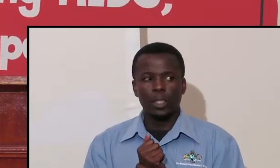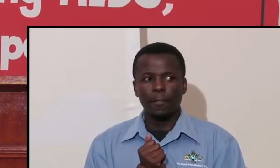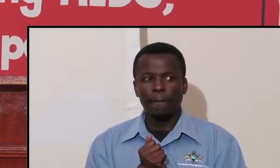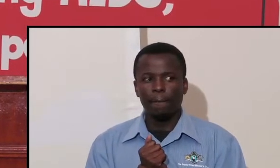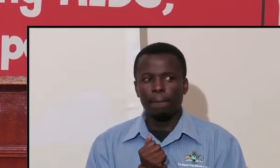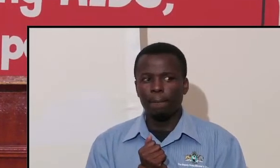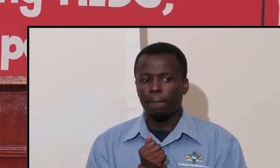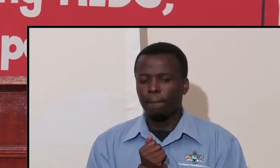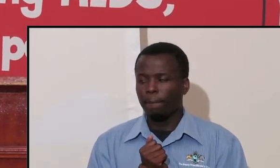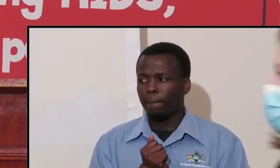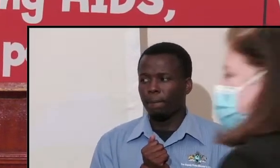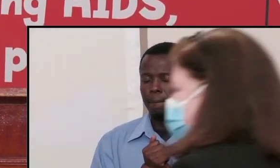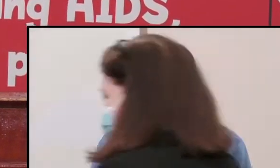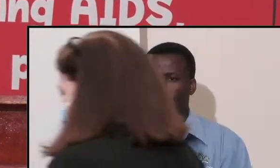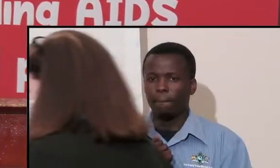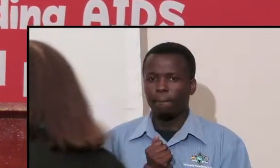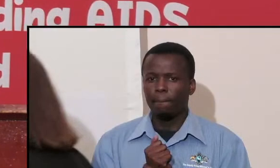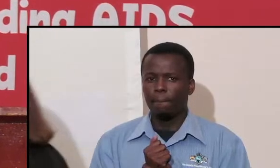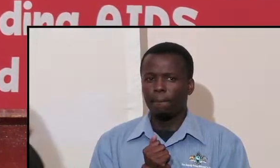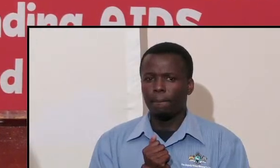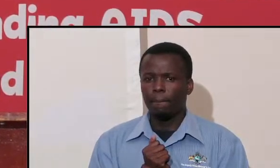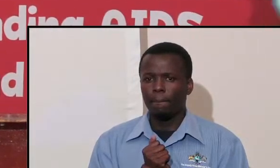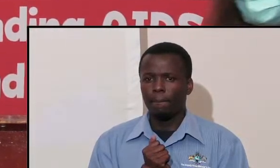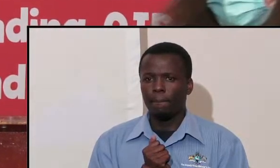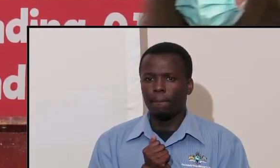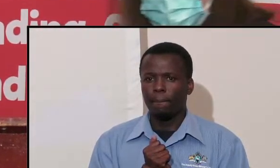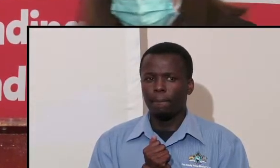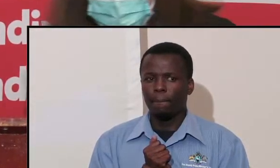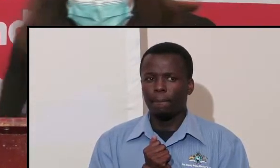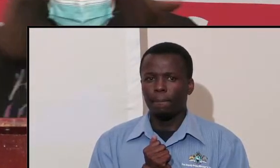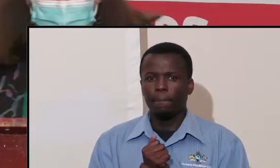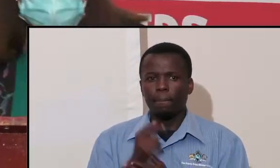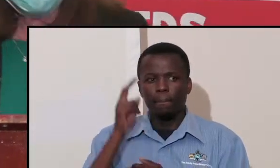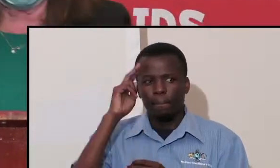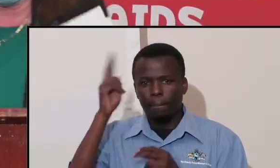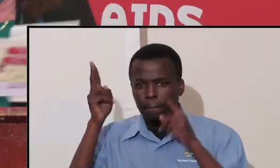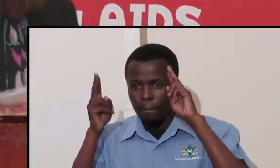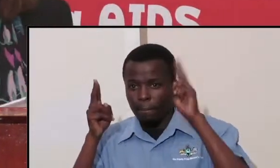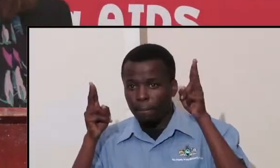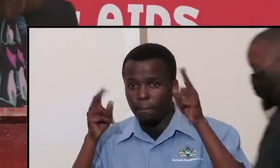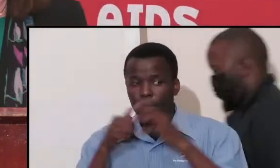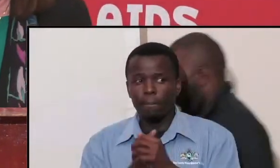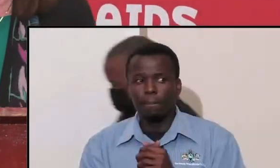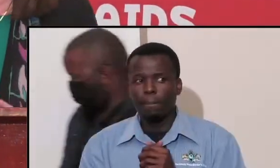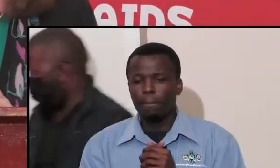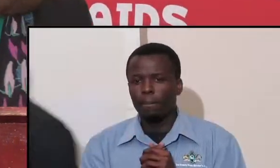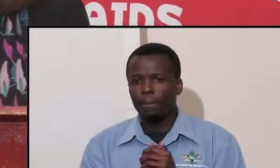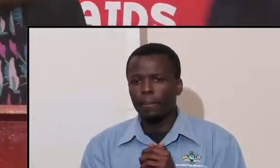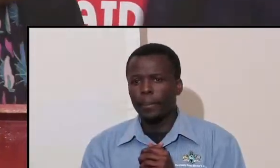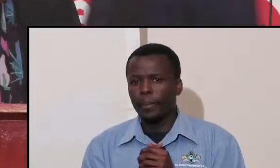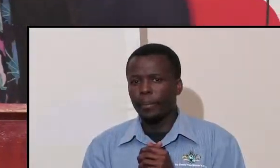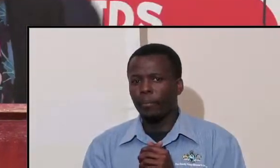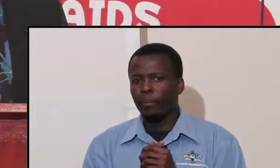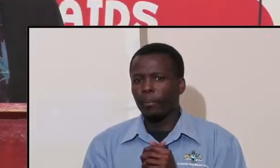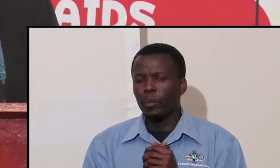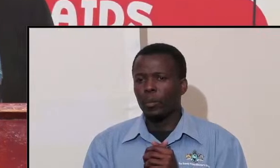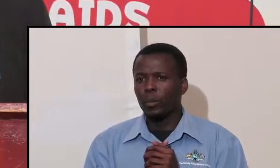Oh, no, teacher. Thank you, Rose. Good morning, everyone. Just one moment, Your